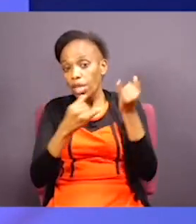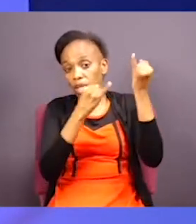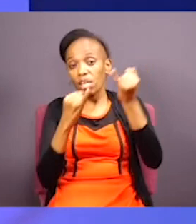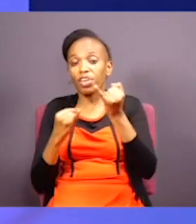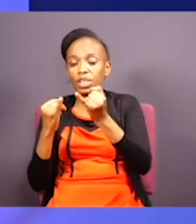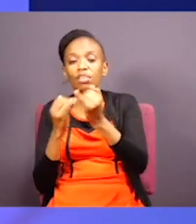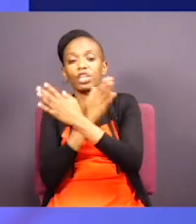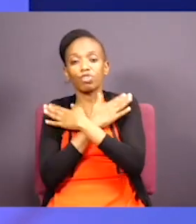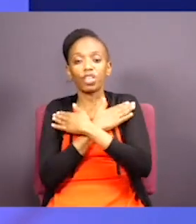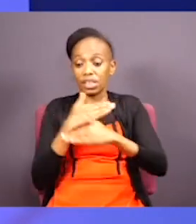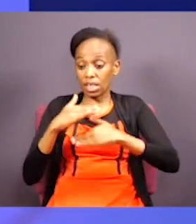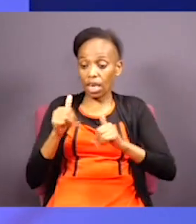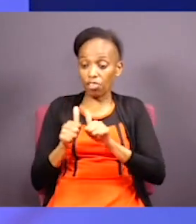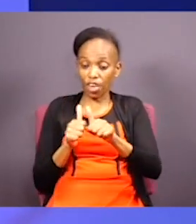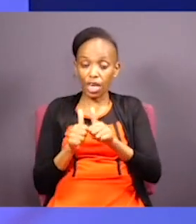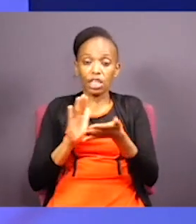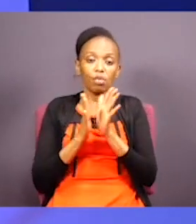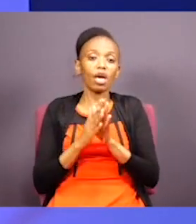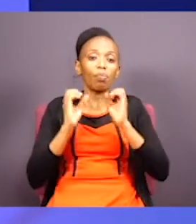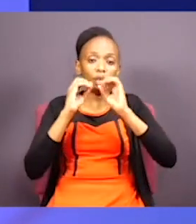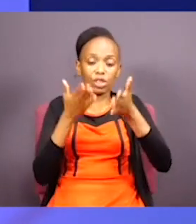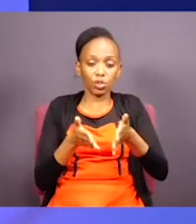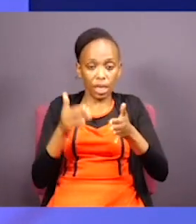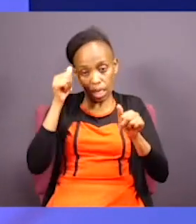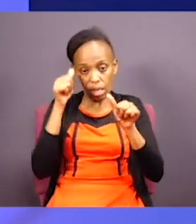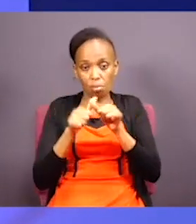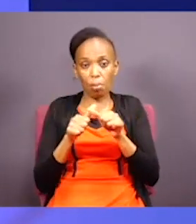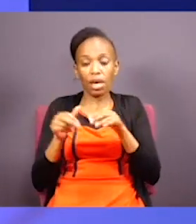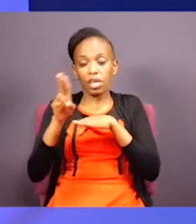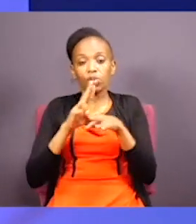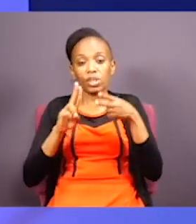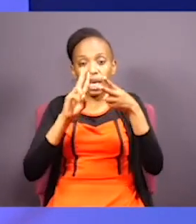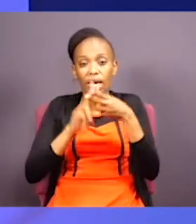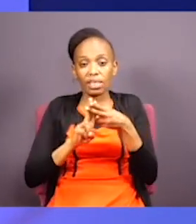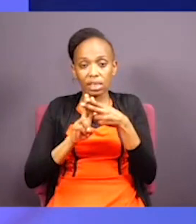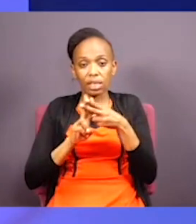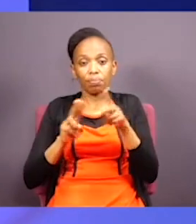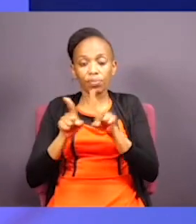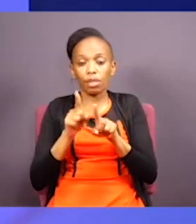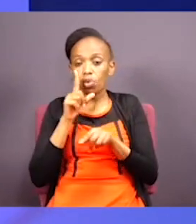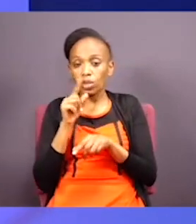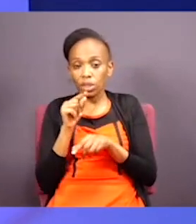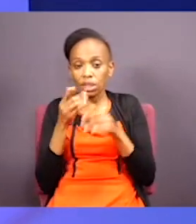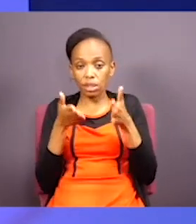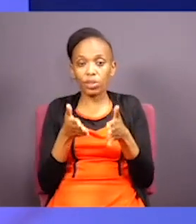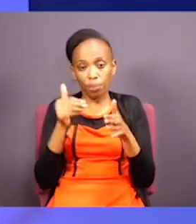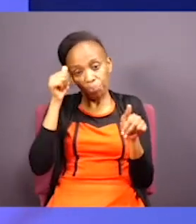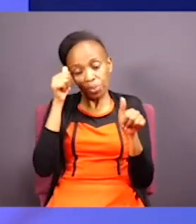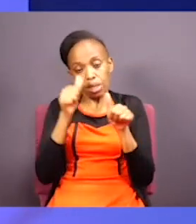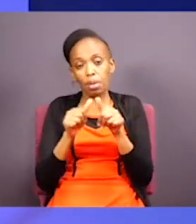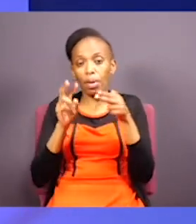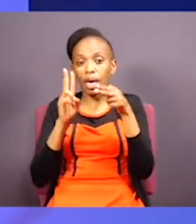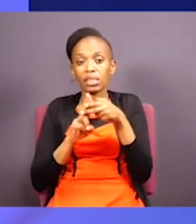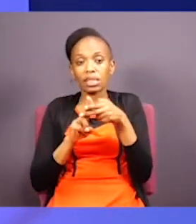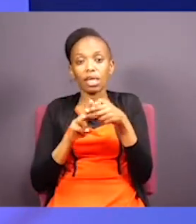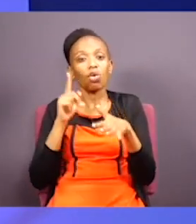near or far to be blessed today. And remember, use the hashtag as you are tweeting today. Remember, our hashtag for the